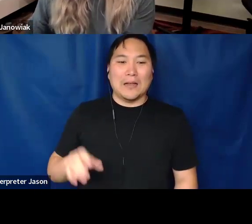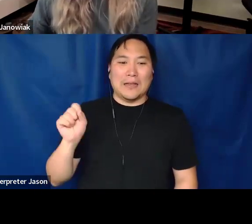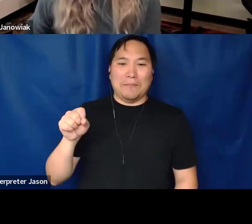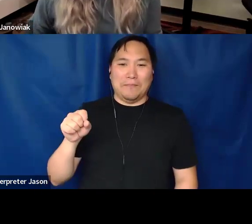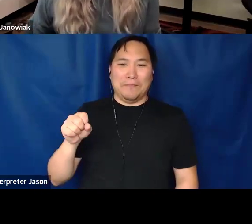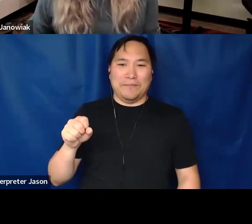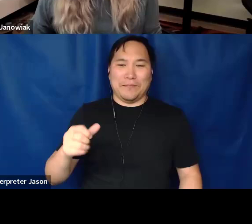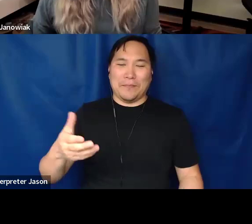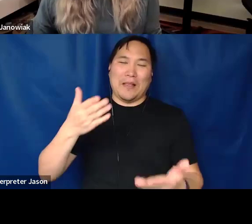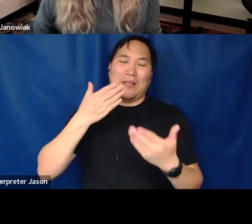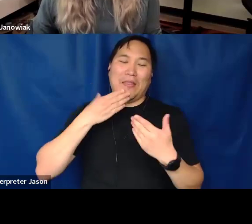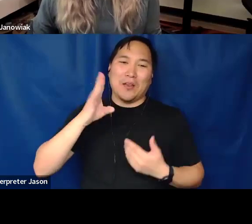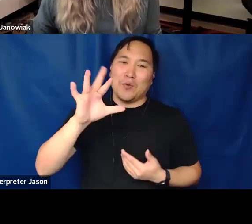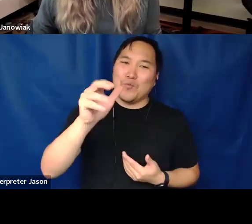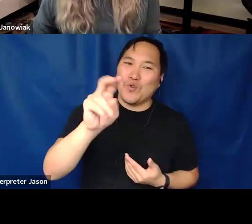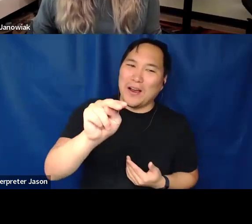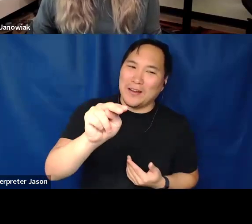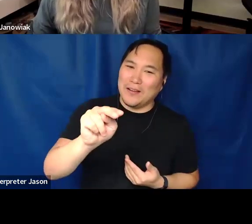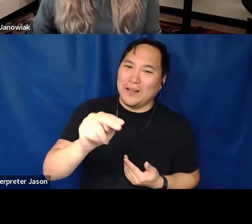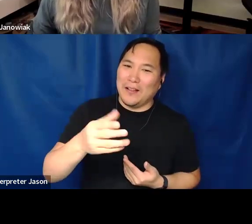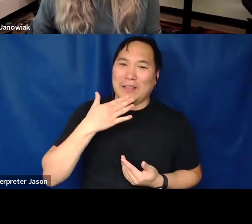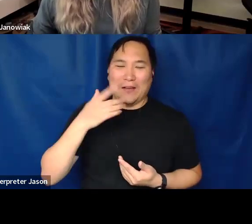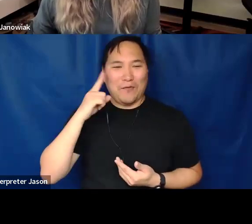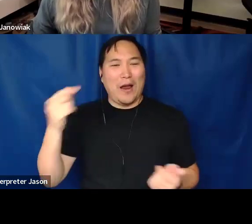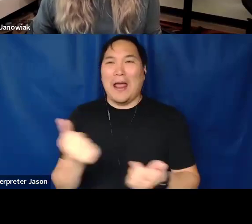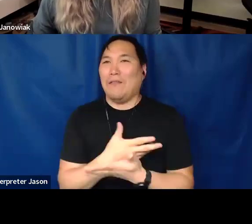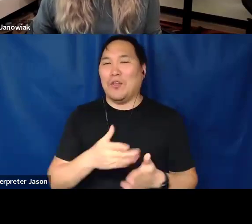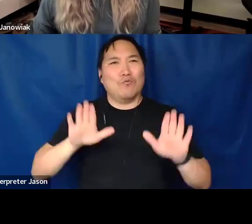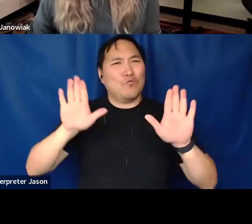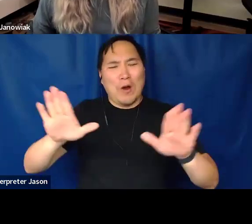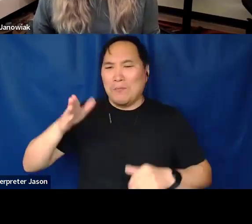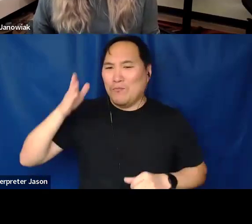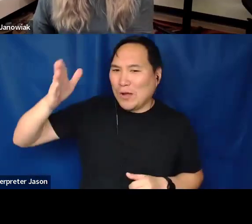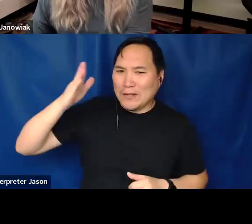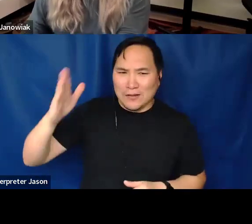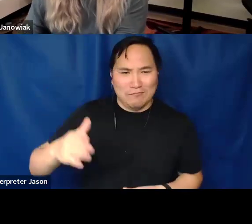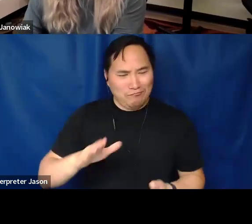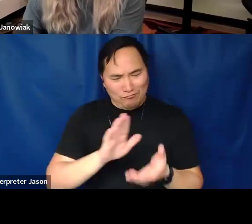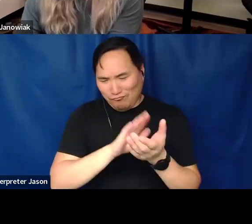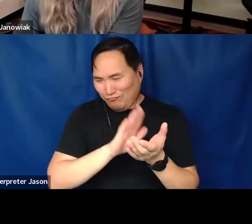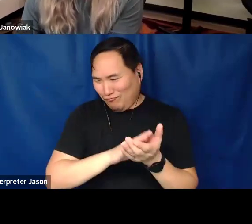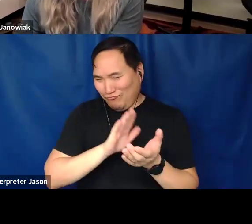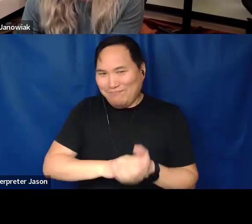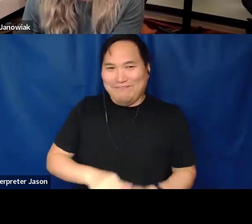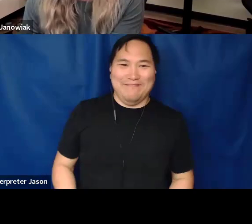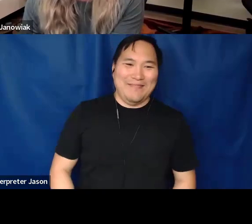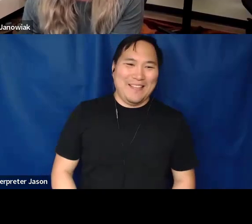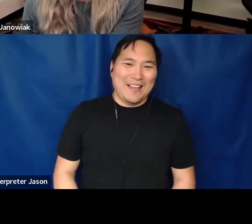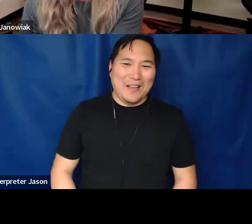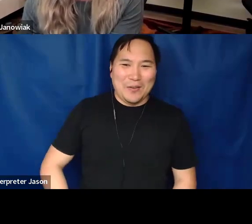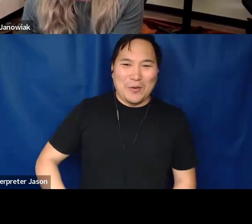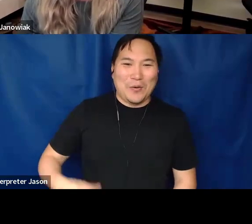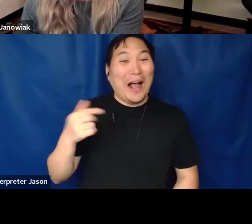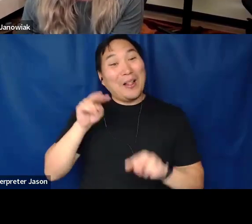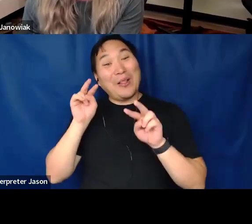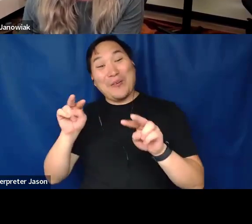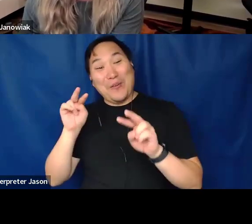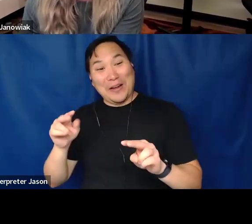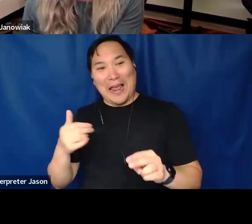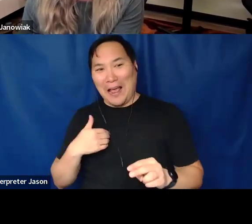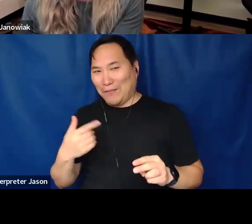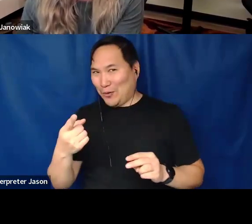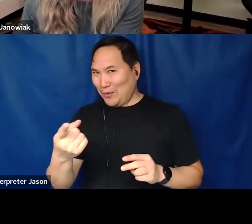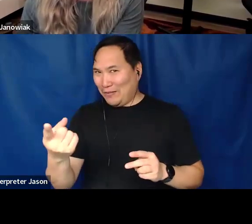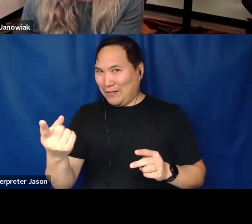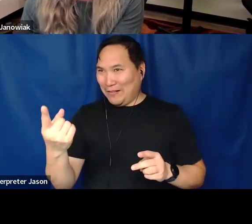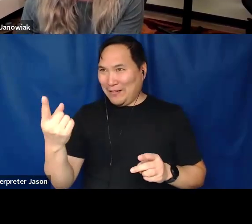Yeah, thank you, Brian, for everything. That was a wonderful presentation. Well done. We're looking forward to having you in